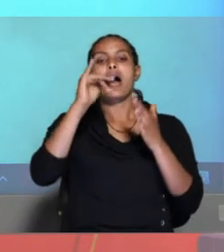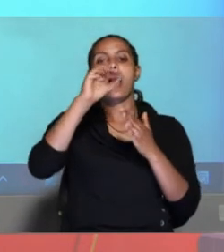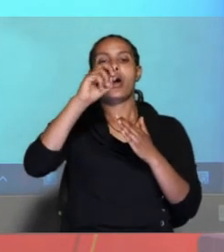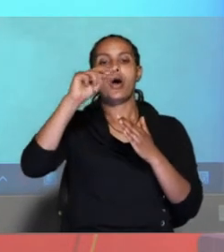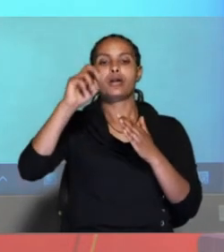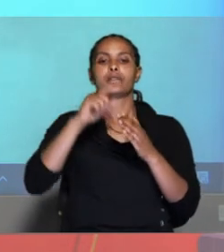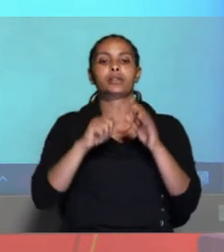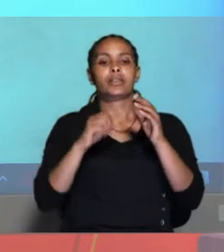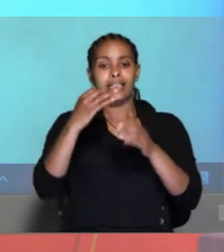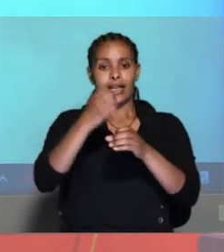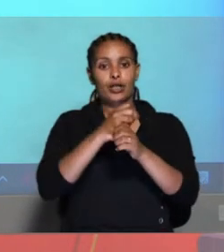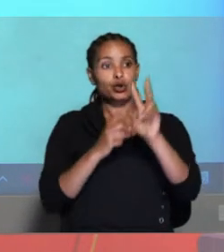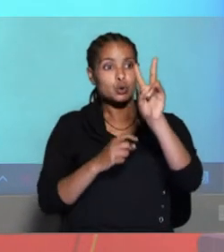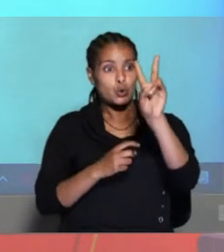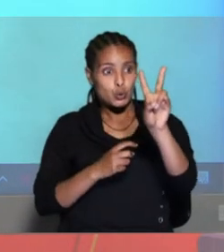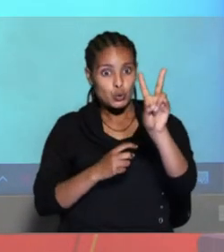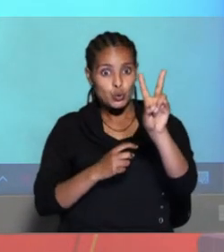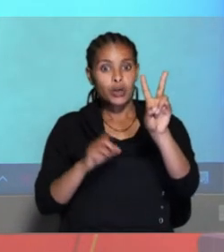Take